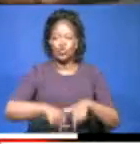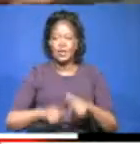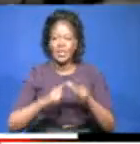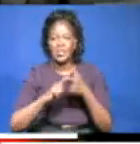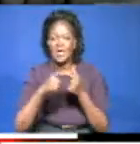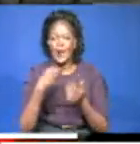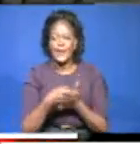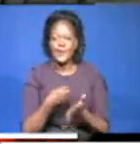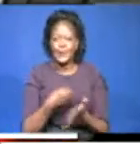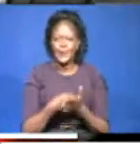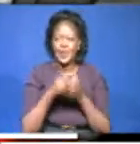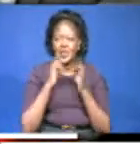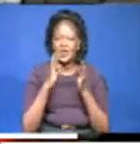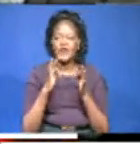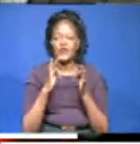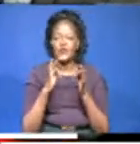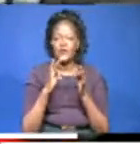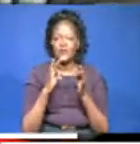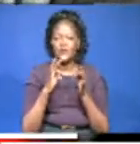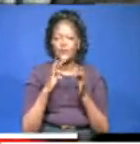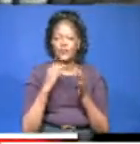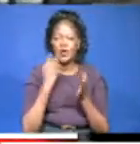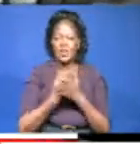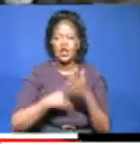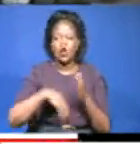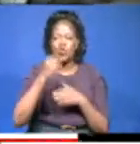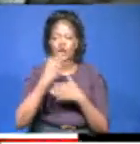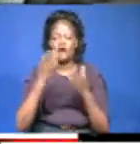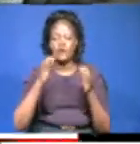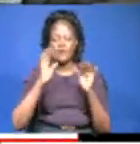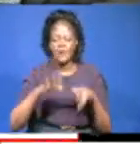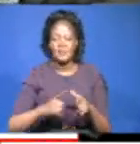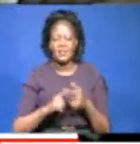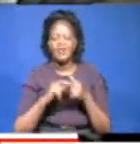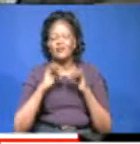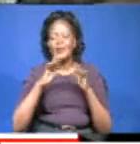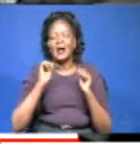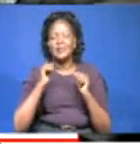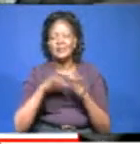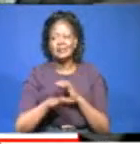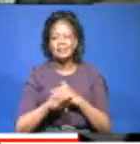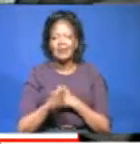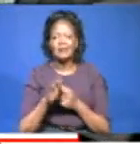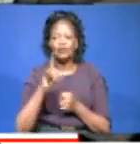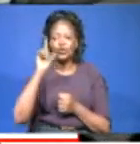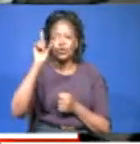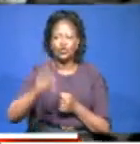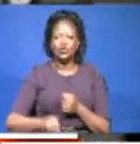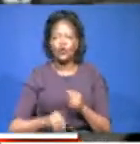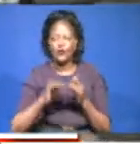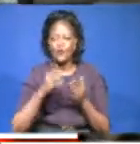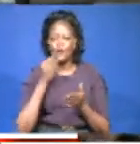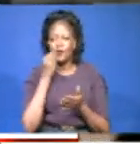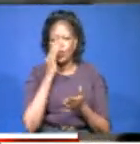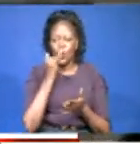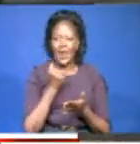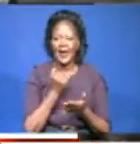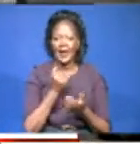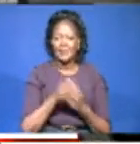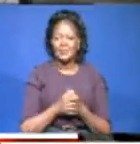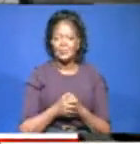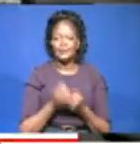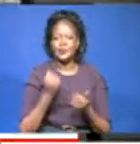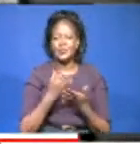pesa ikifikia kila mkulima, mkulima pia aweze kuaccess subsidized farm inputs, kwa sababu kitu